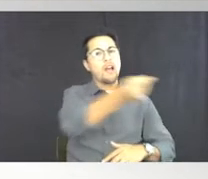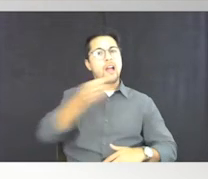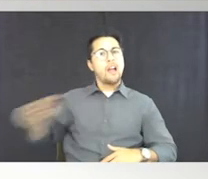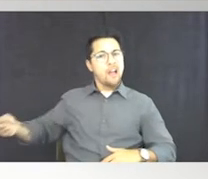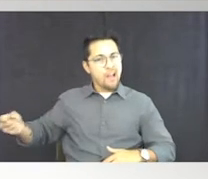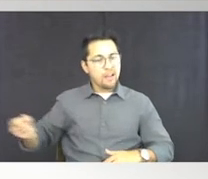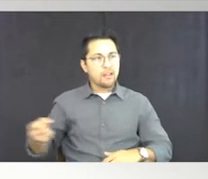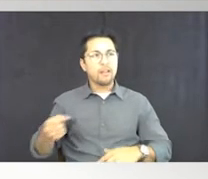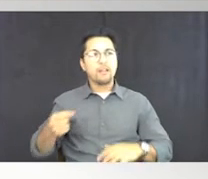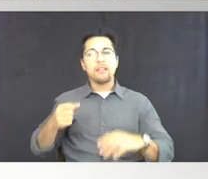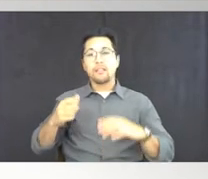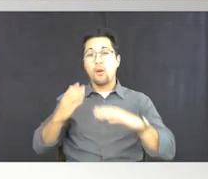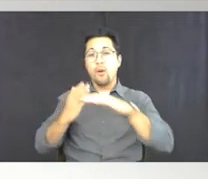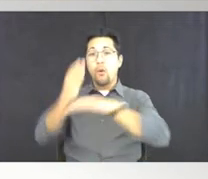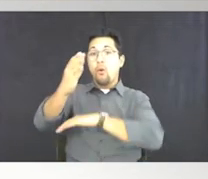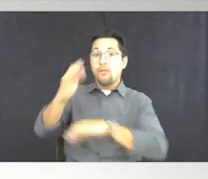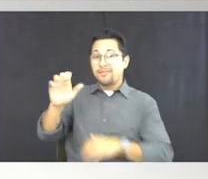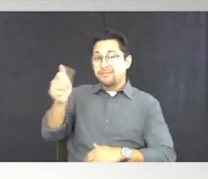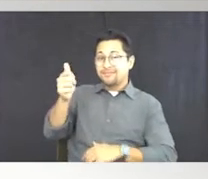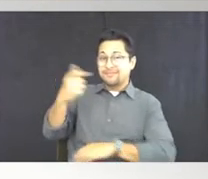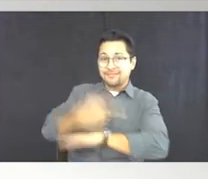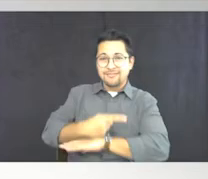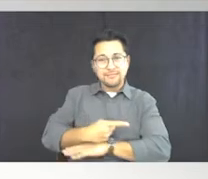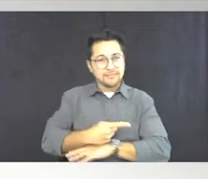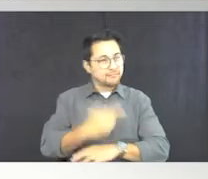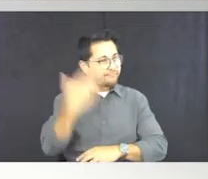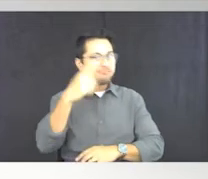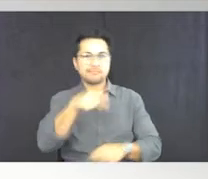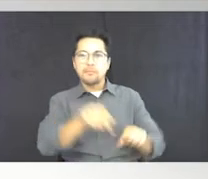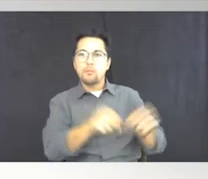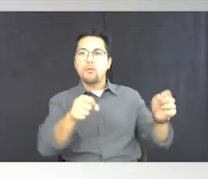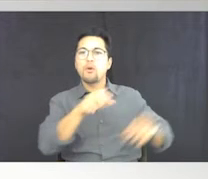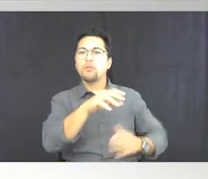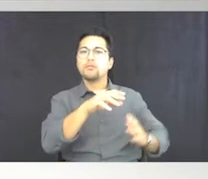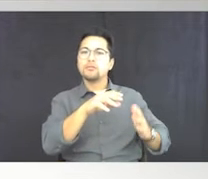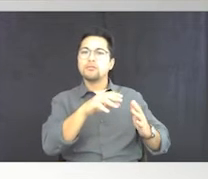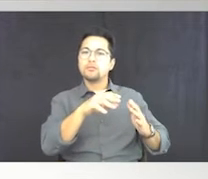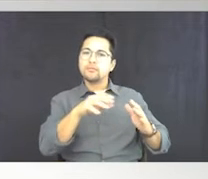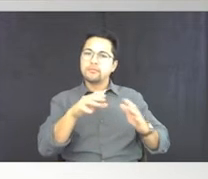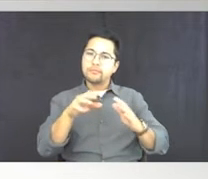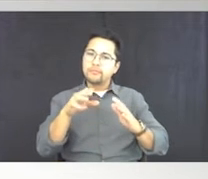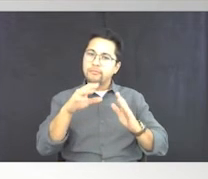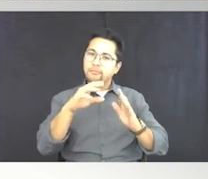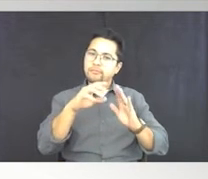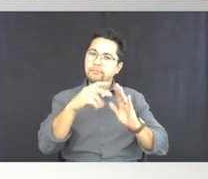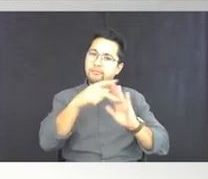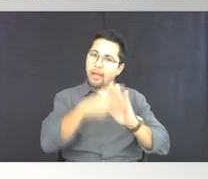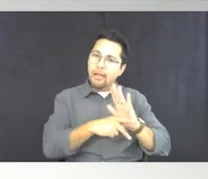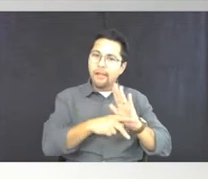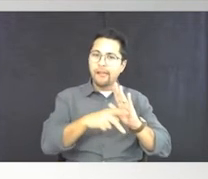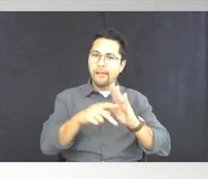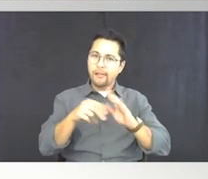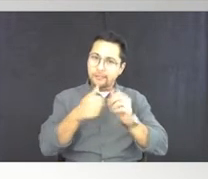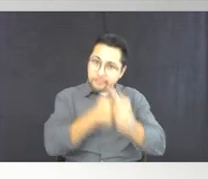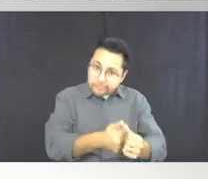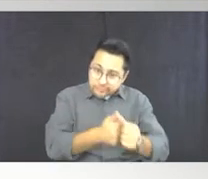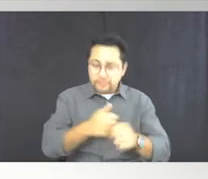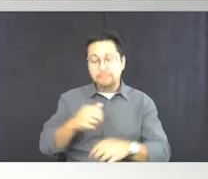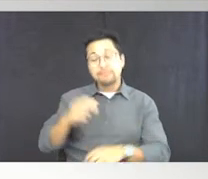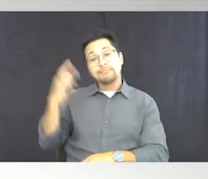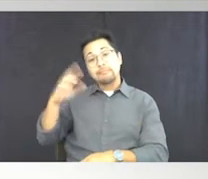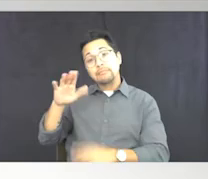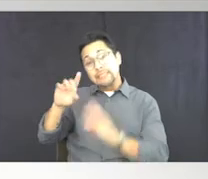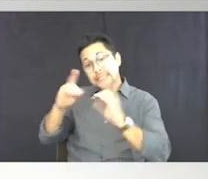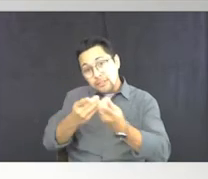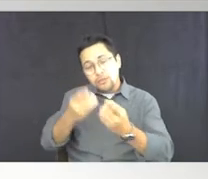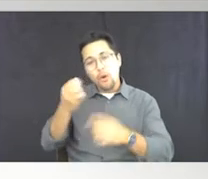would exceed 10 school days due to a violation of the code of conduct, it is the district and the parent,